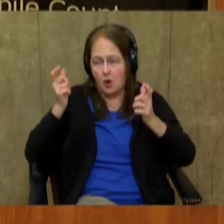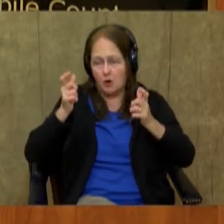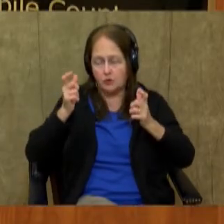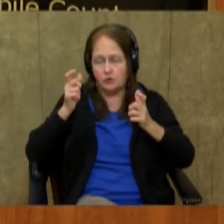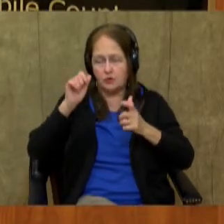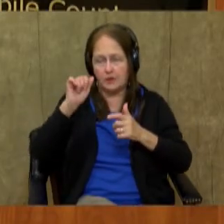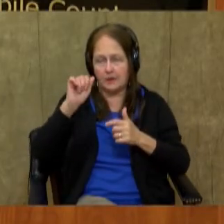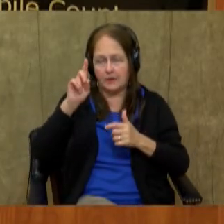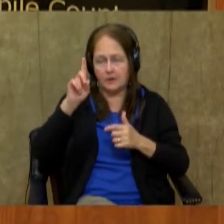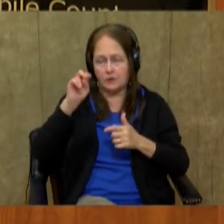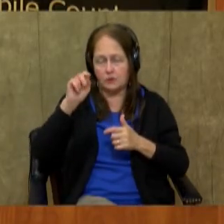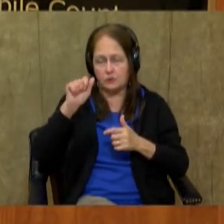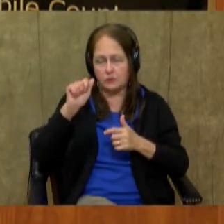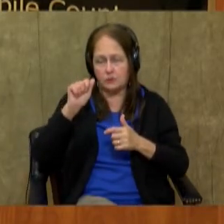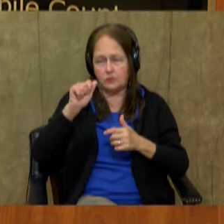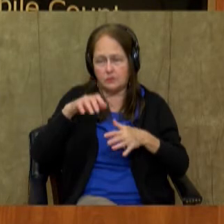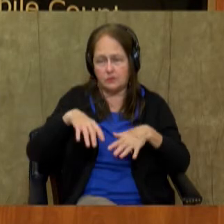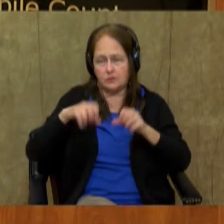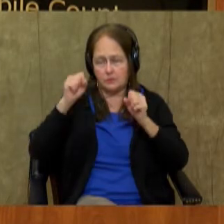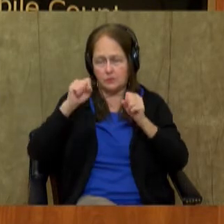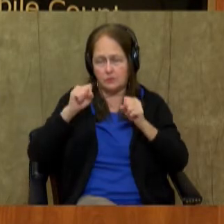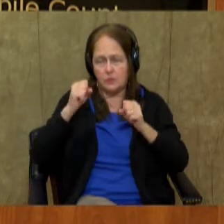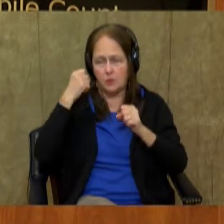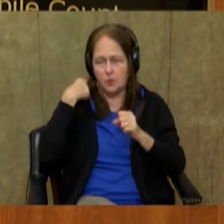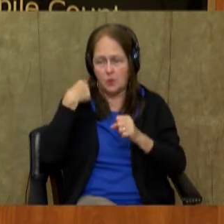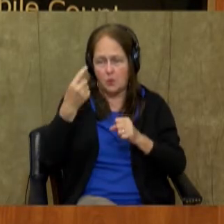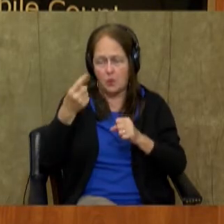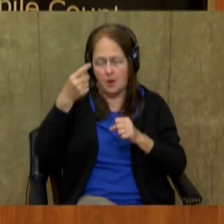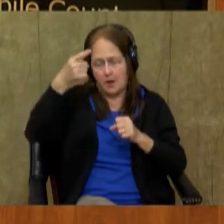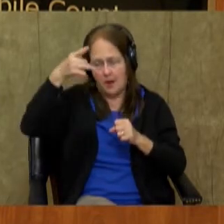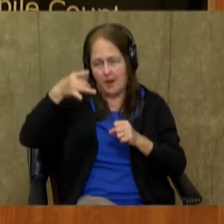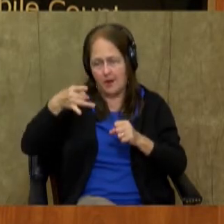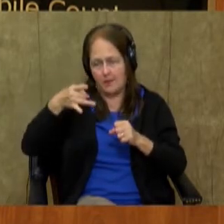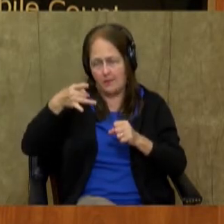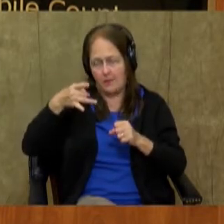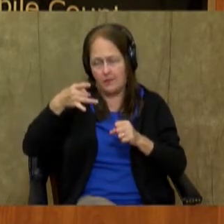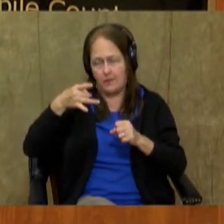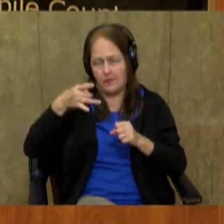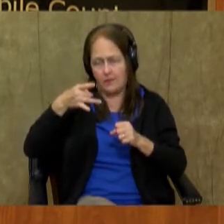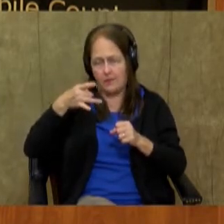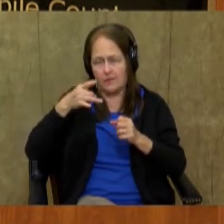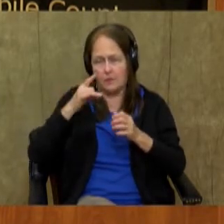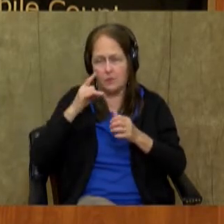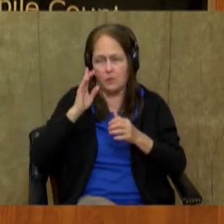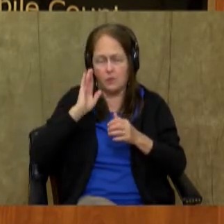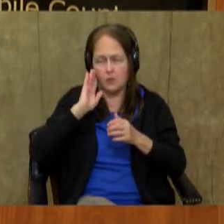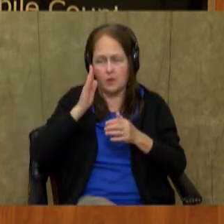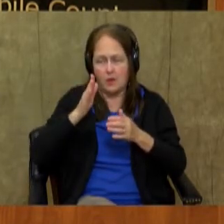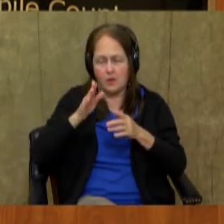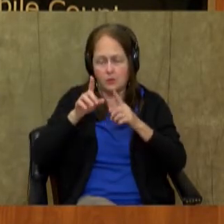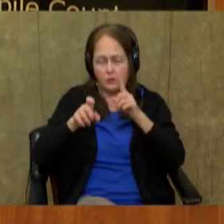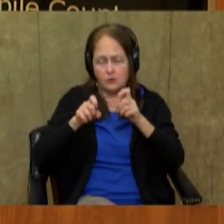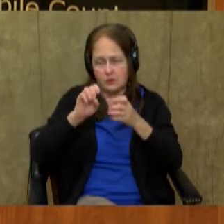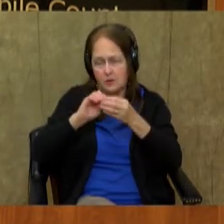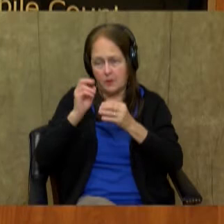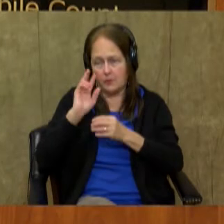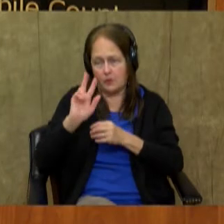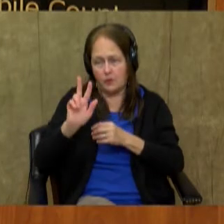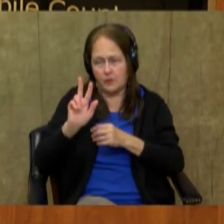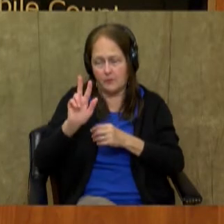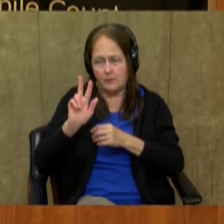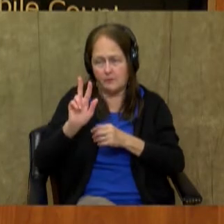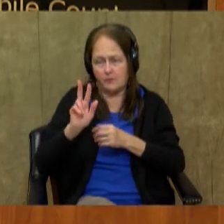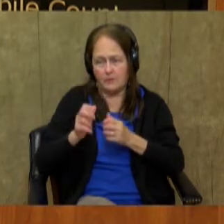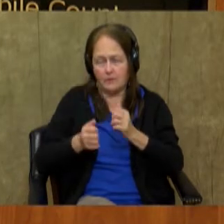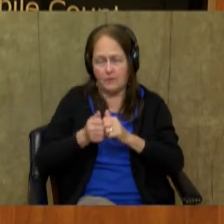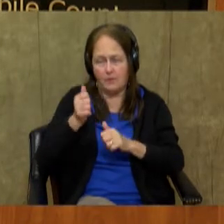spread out that it takes up 1/8 of the circumference of the Earth. All right, so we've answered question number 3. Let's look at